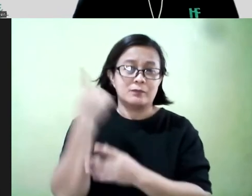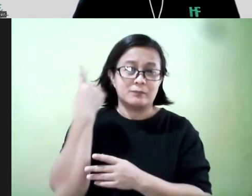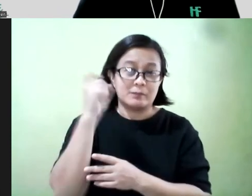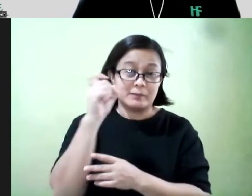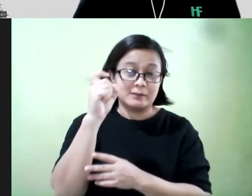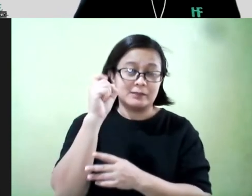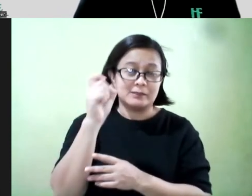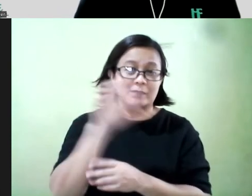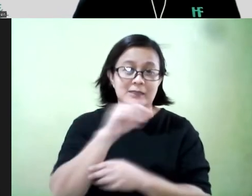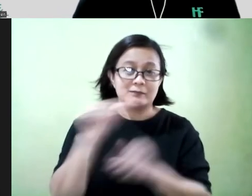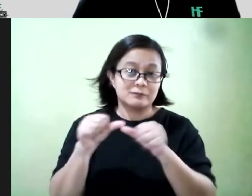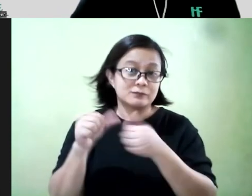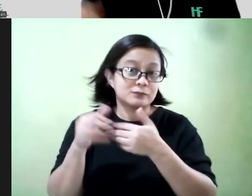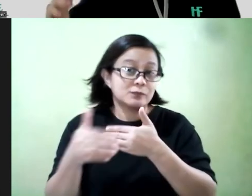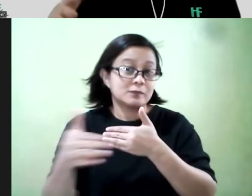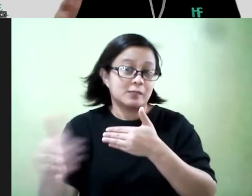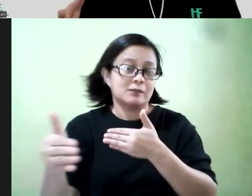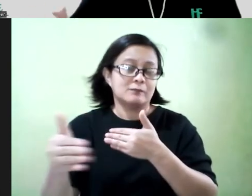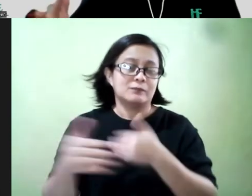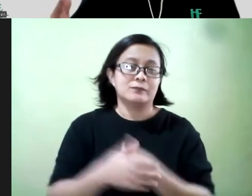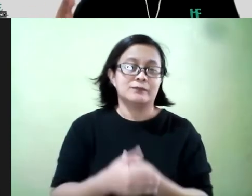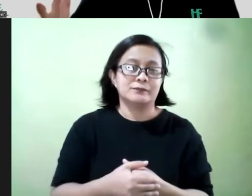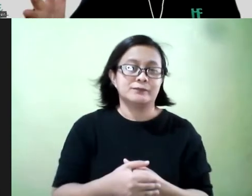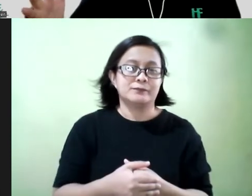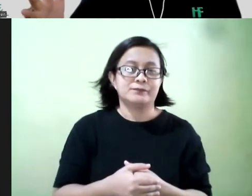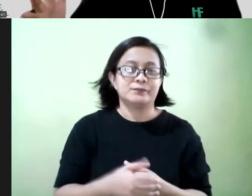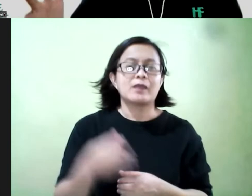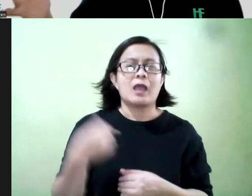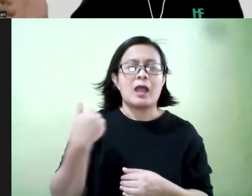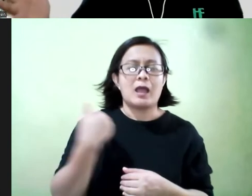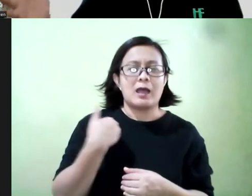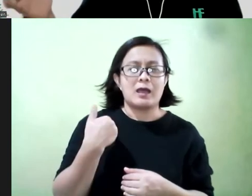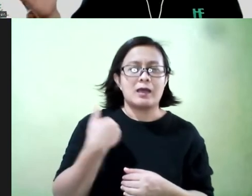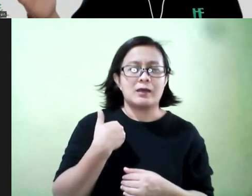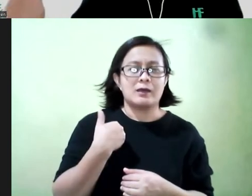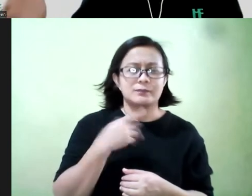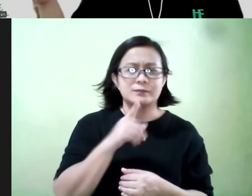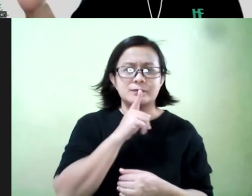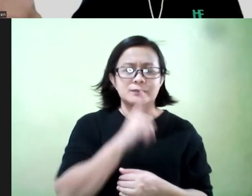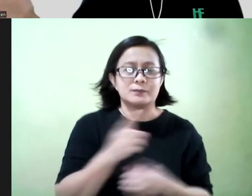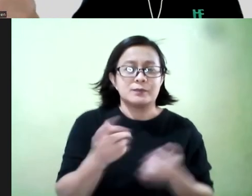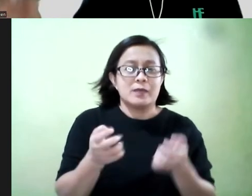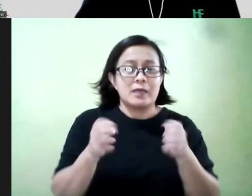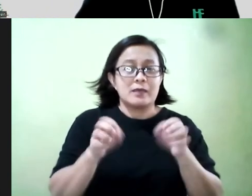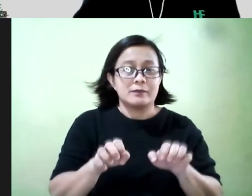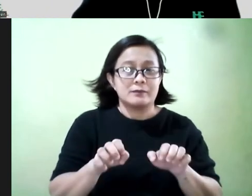natin? So yun. So actually I had efforts